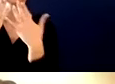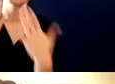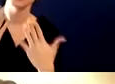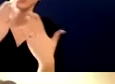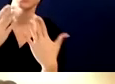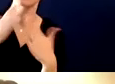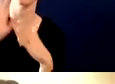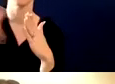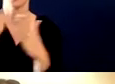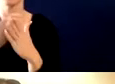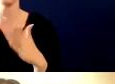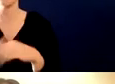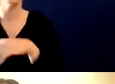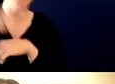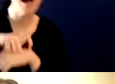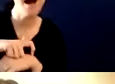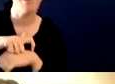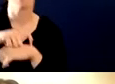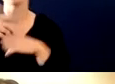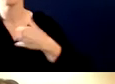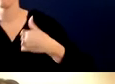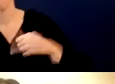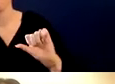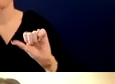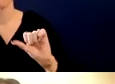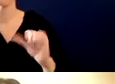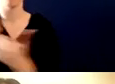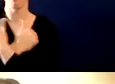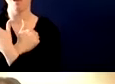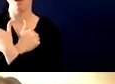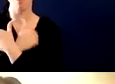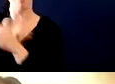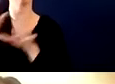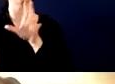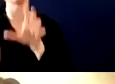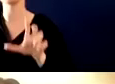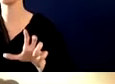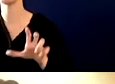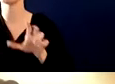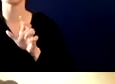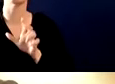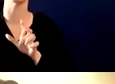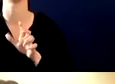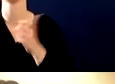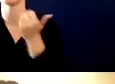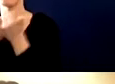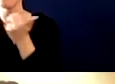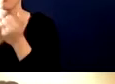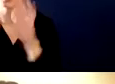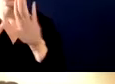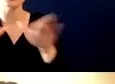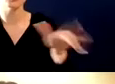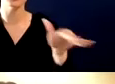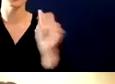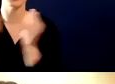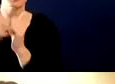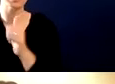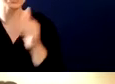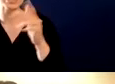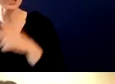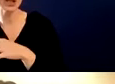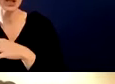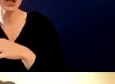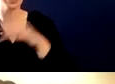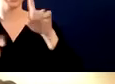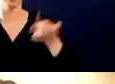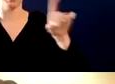and love that you're all putting into supporting our children with hearing differences. Thank you also for taking the